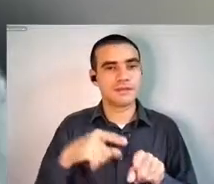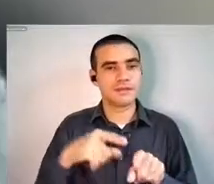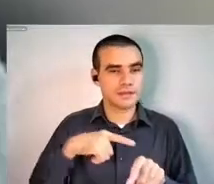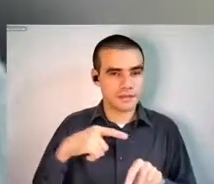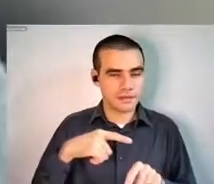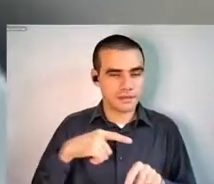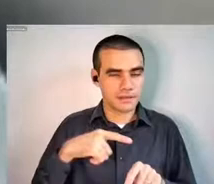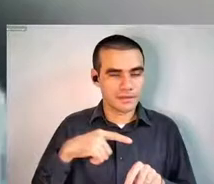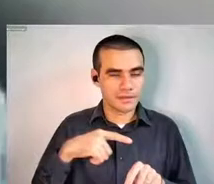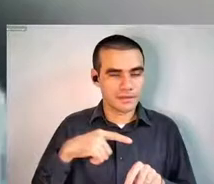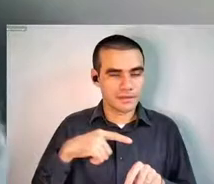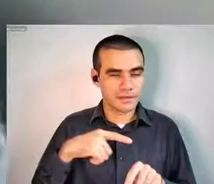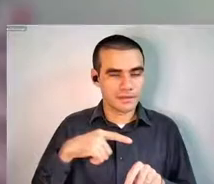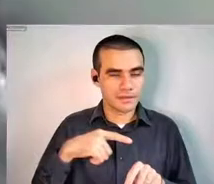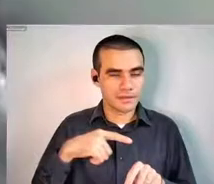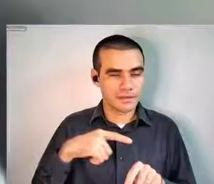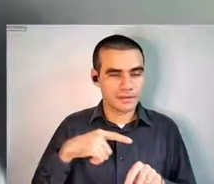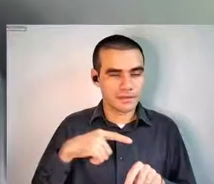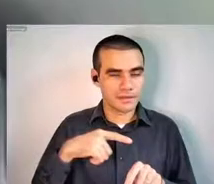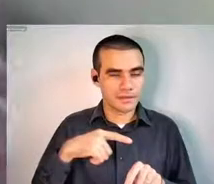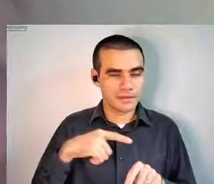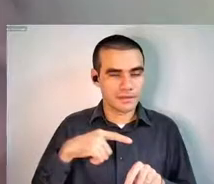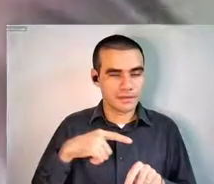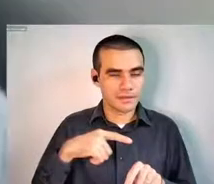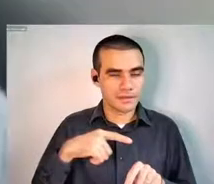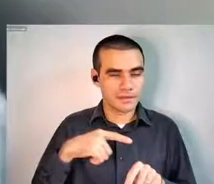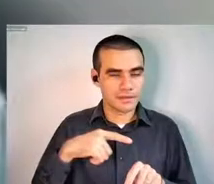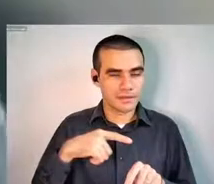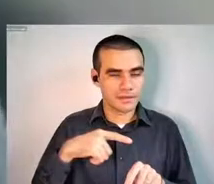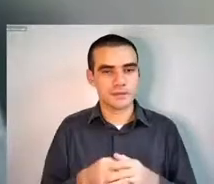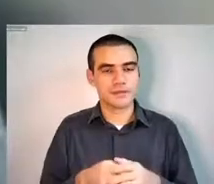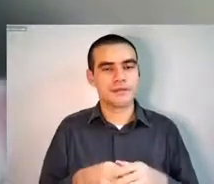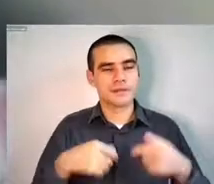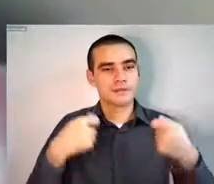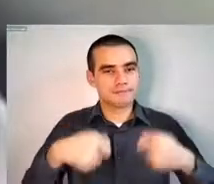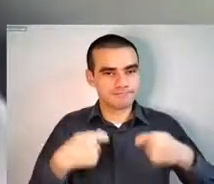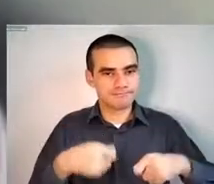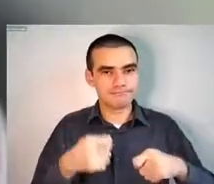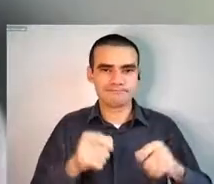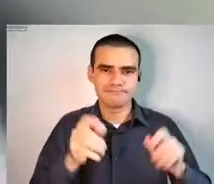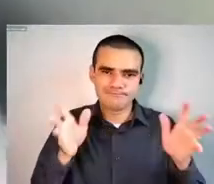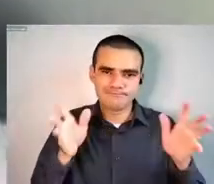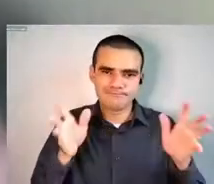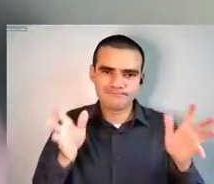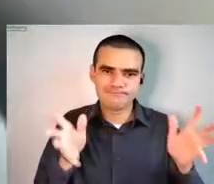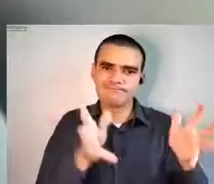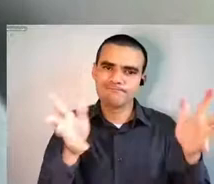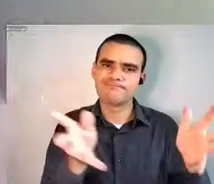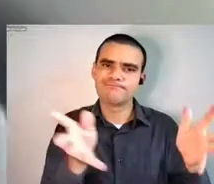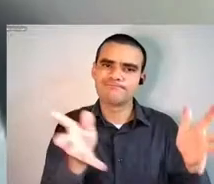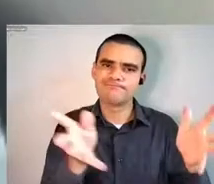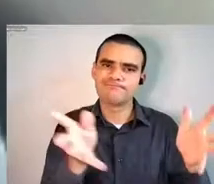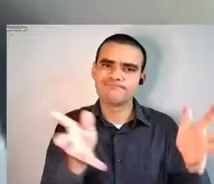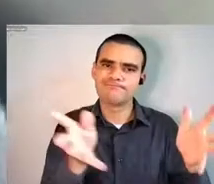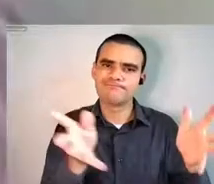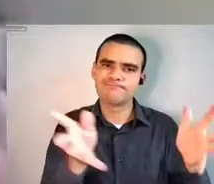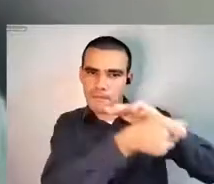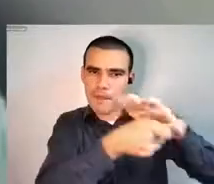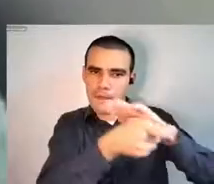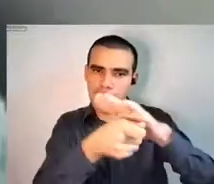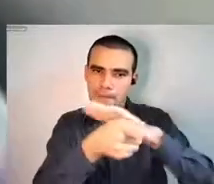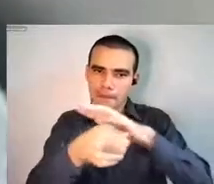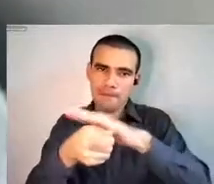We have to have volume, we have to impact economy. And that we need to convince with economic value, so